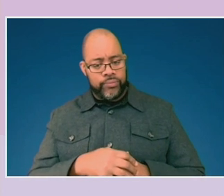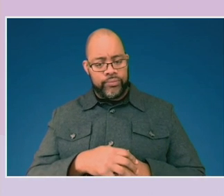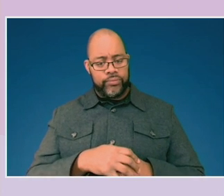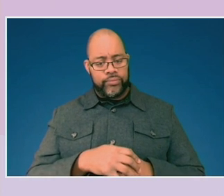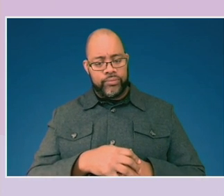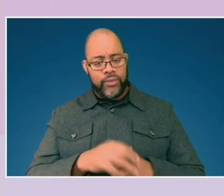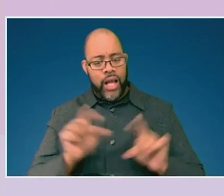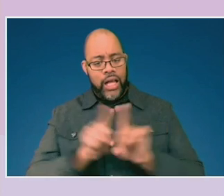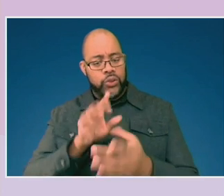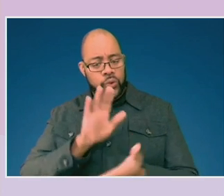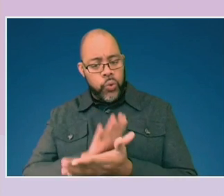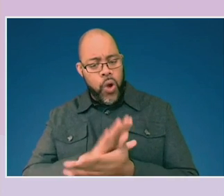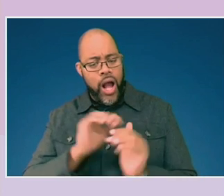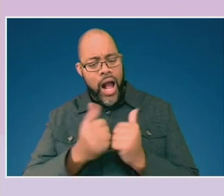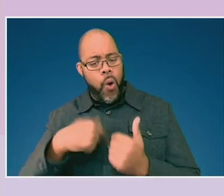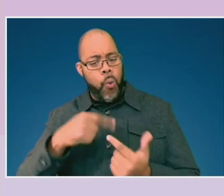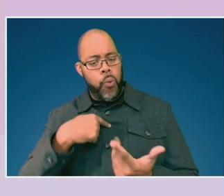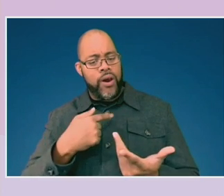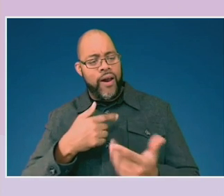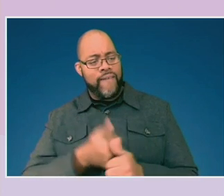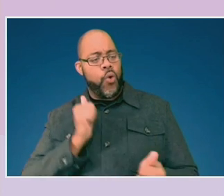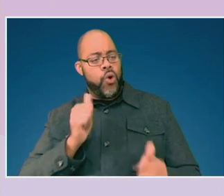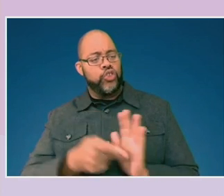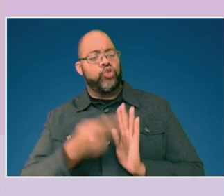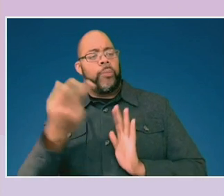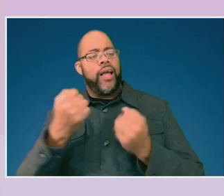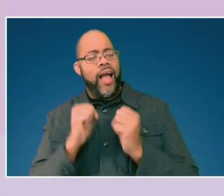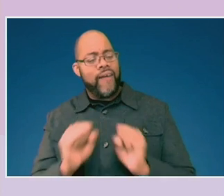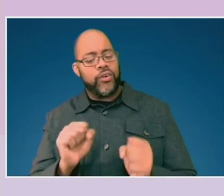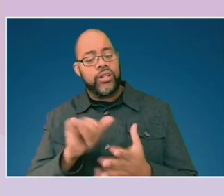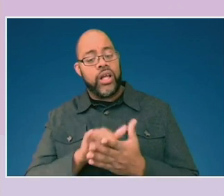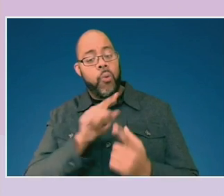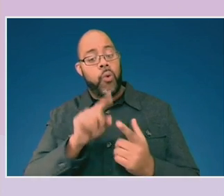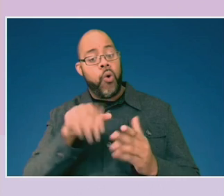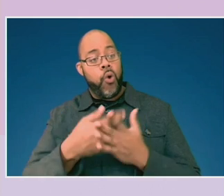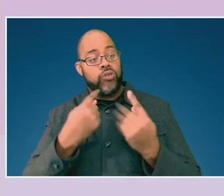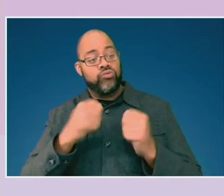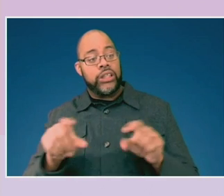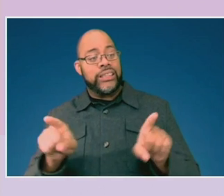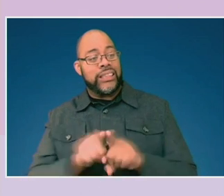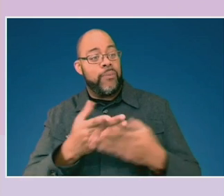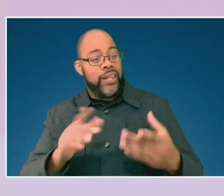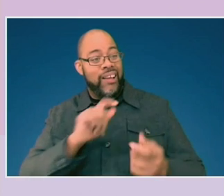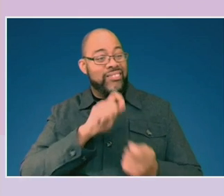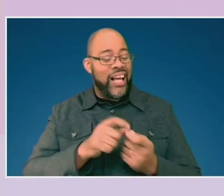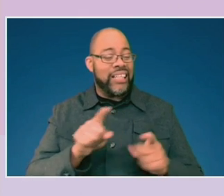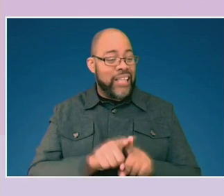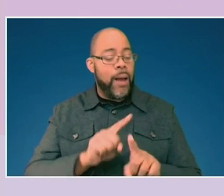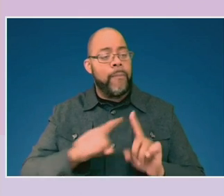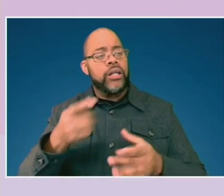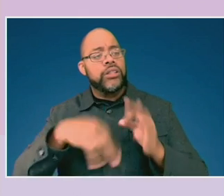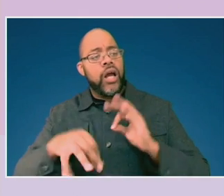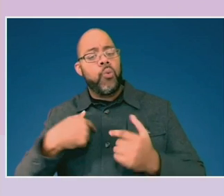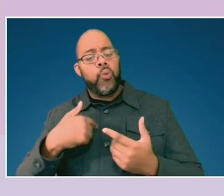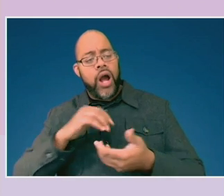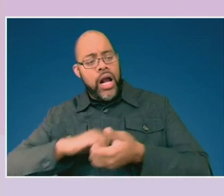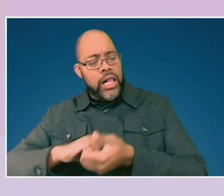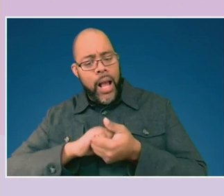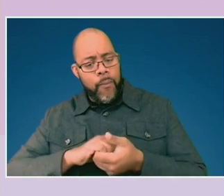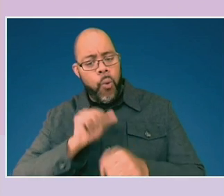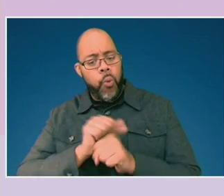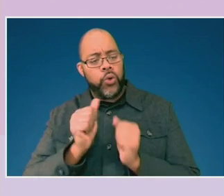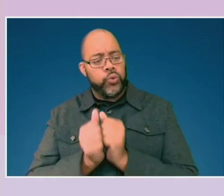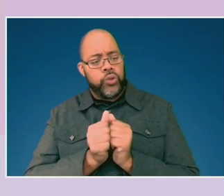a school? And how do we avoid duplicating efforts so that we're not all trying to do the same exact thing, but rather that we're collaborating, working together,